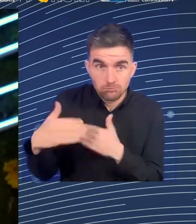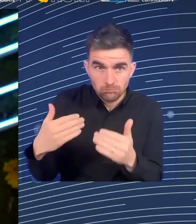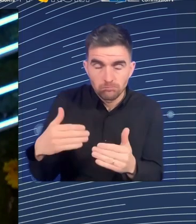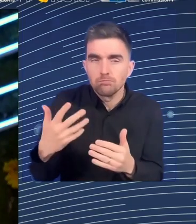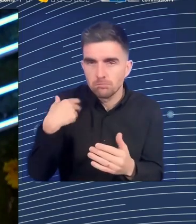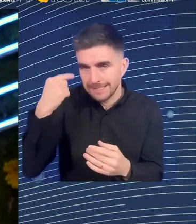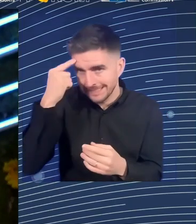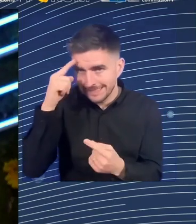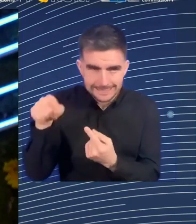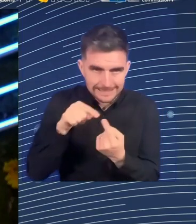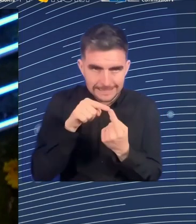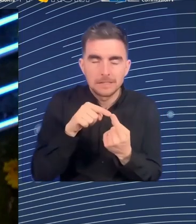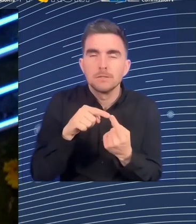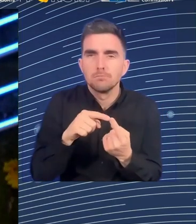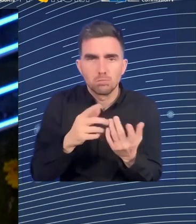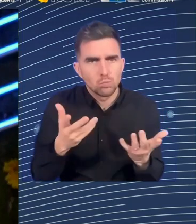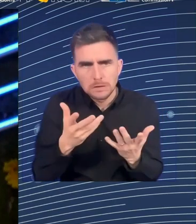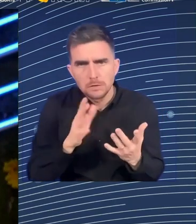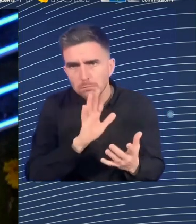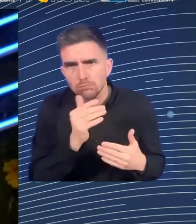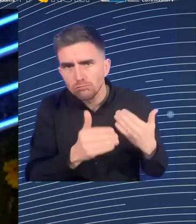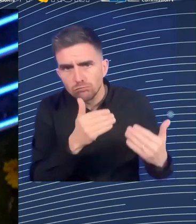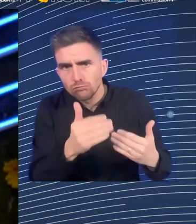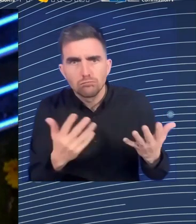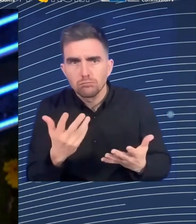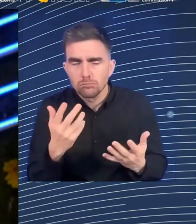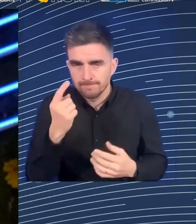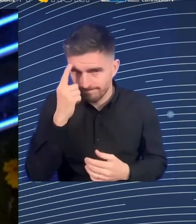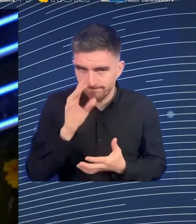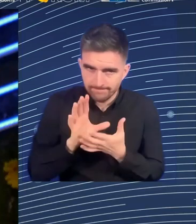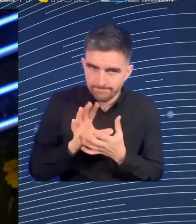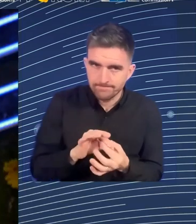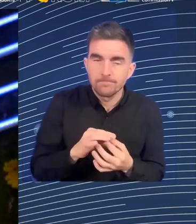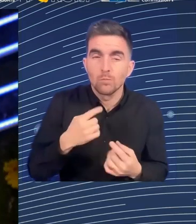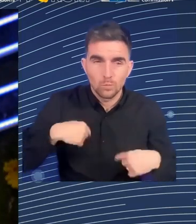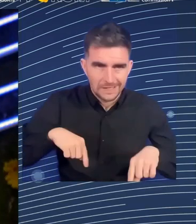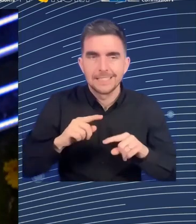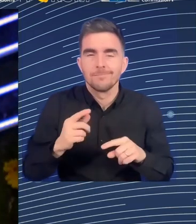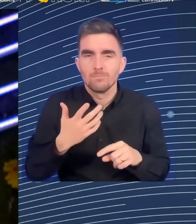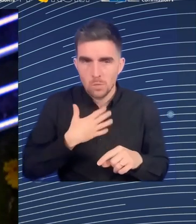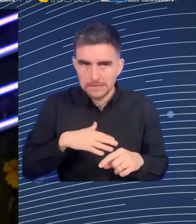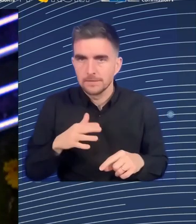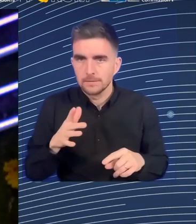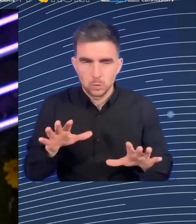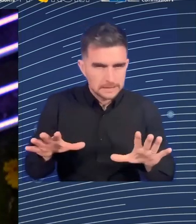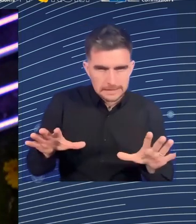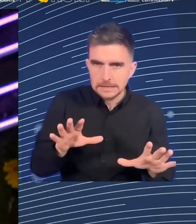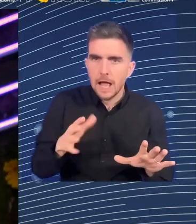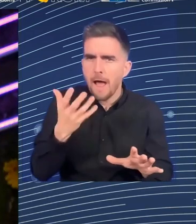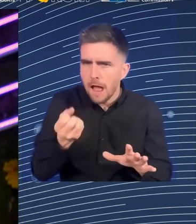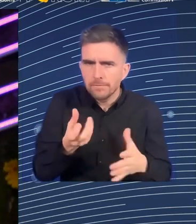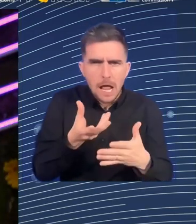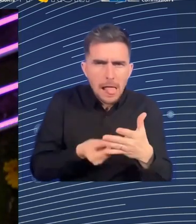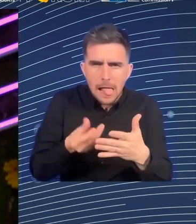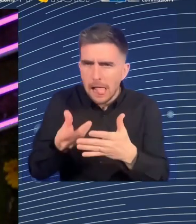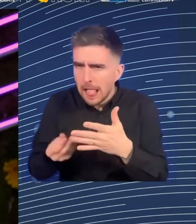those shortages. I think we've seen, as discussed just now, that not everything can be addressed maybe with a skills-first approach, especially in industry where